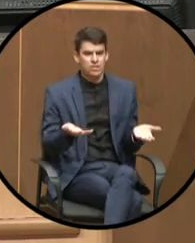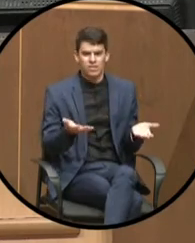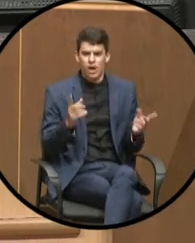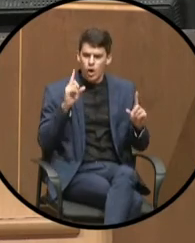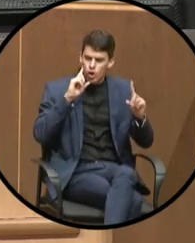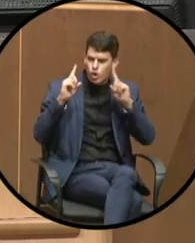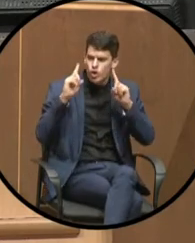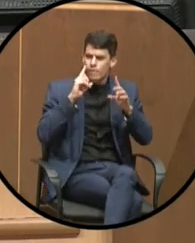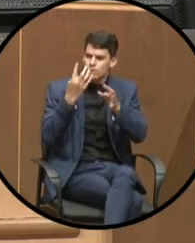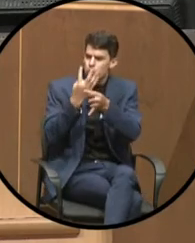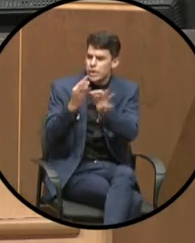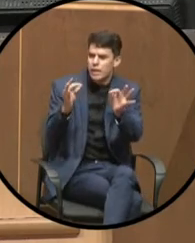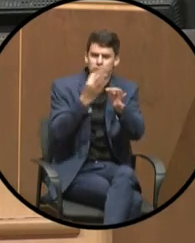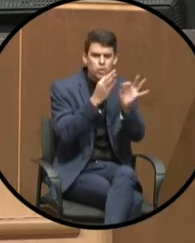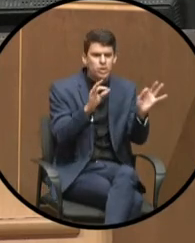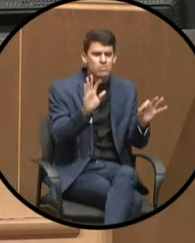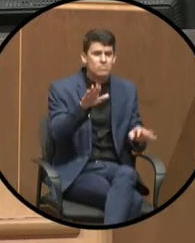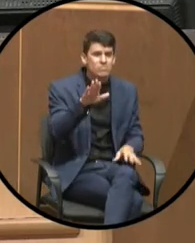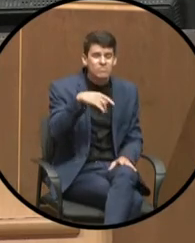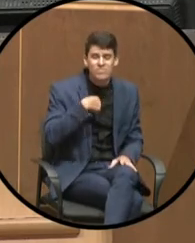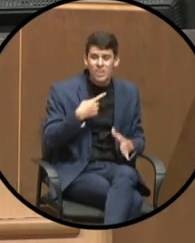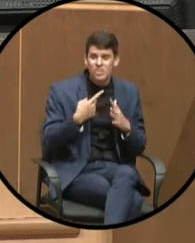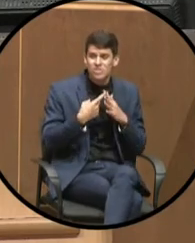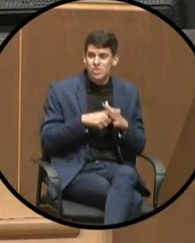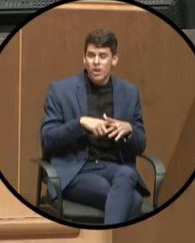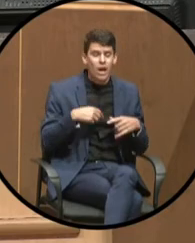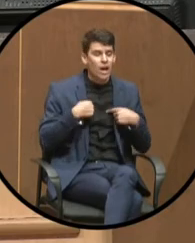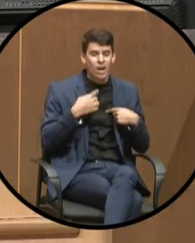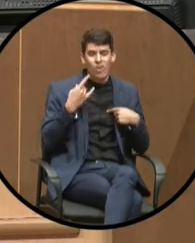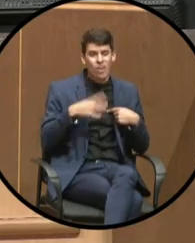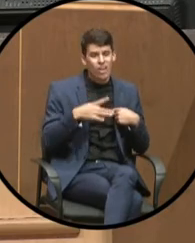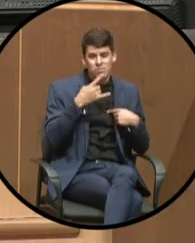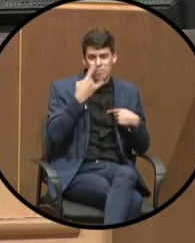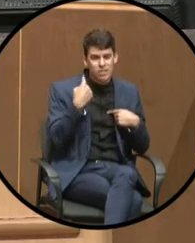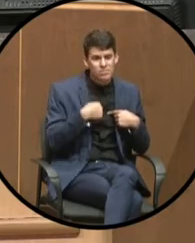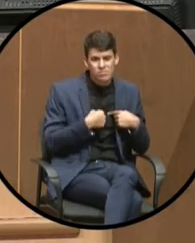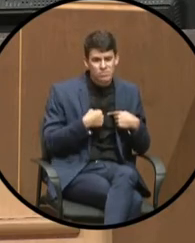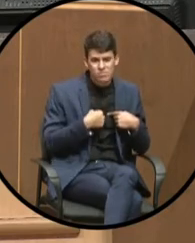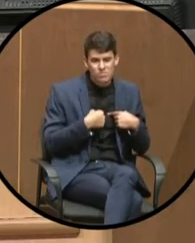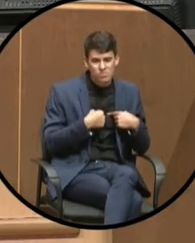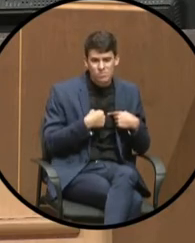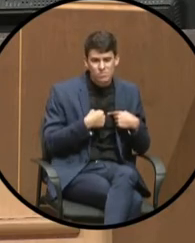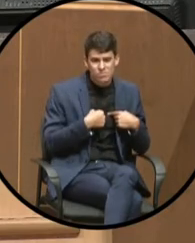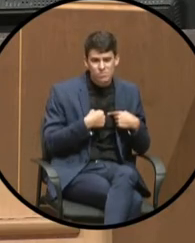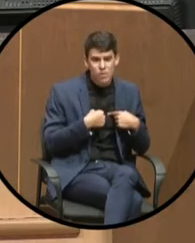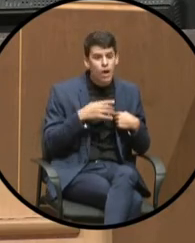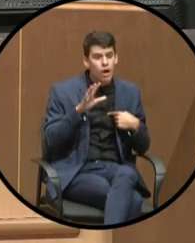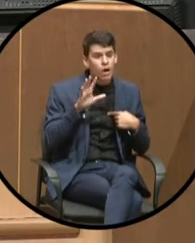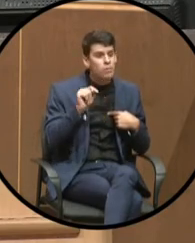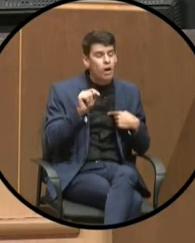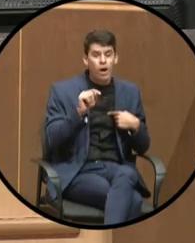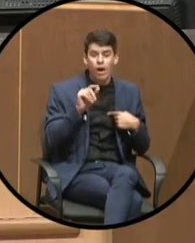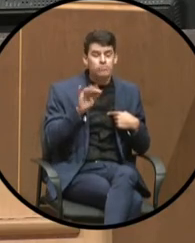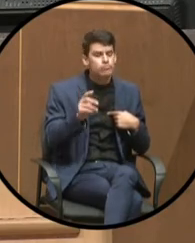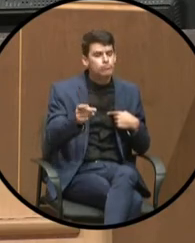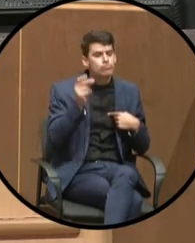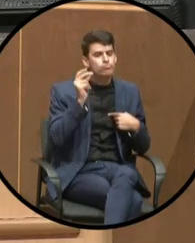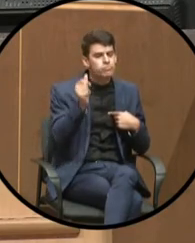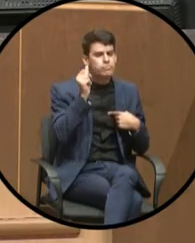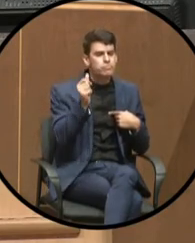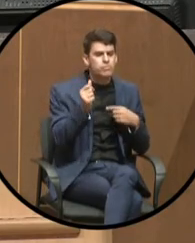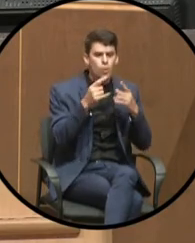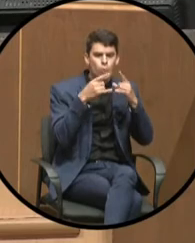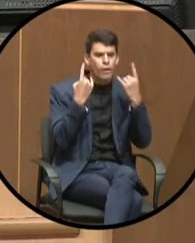heard talk about freedom. I will tell you, I started out, I don't like these masks, okay? but I will wear them in a heartbeat, in